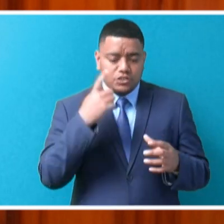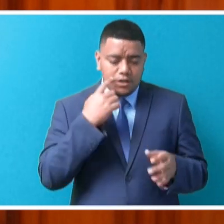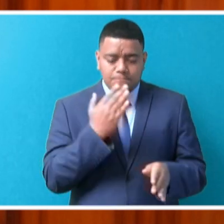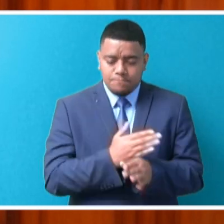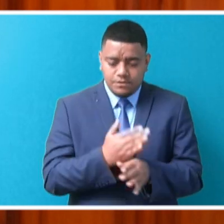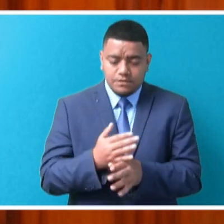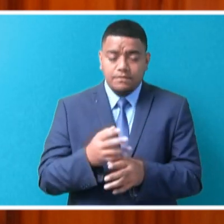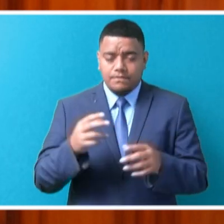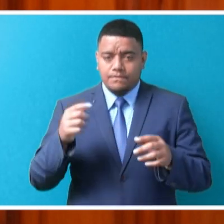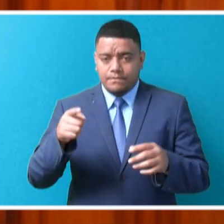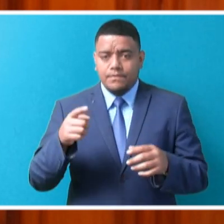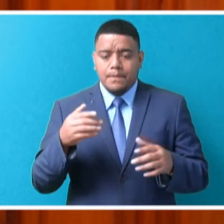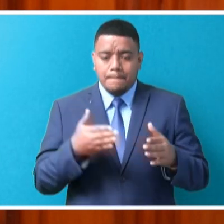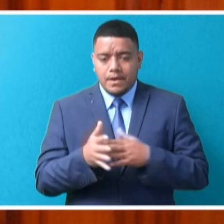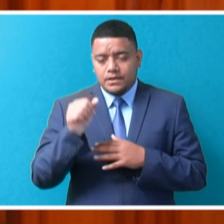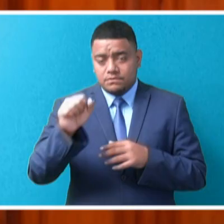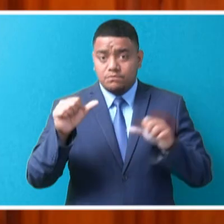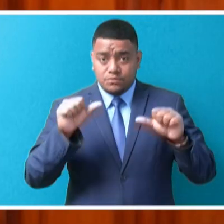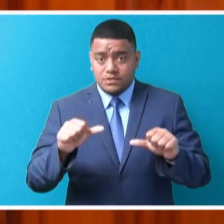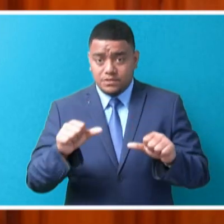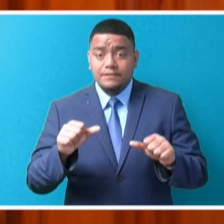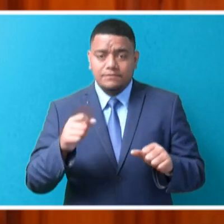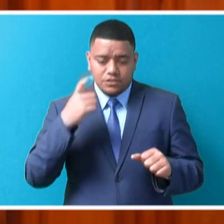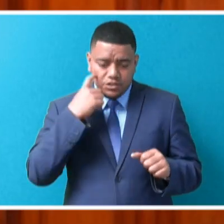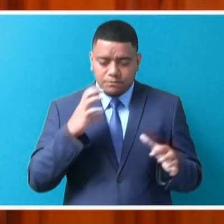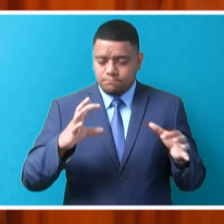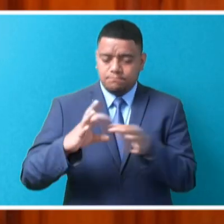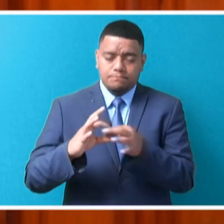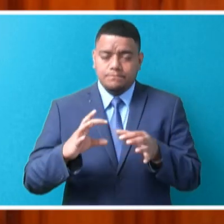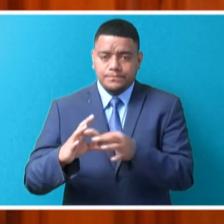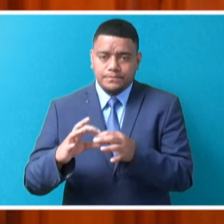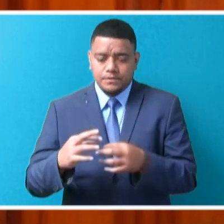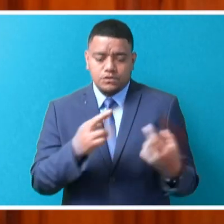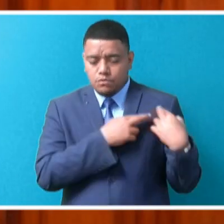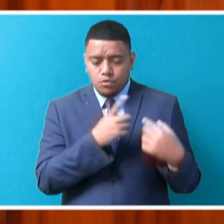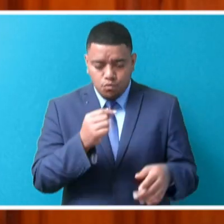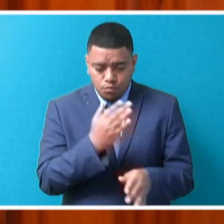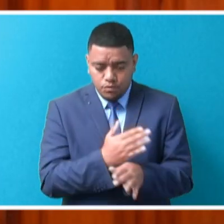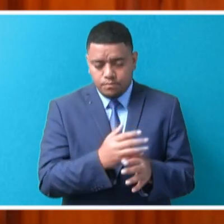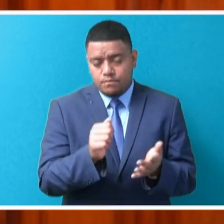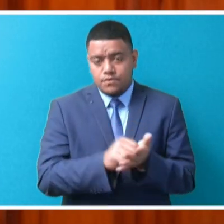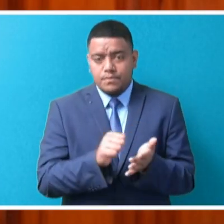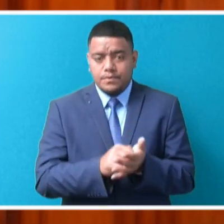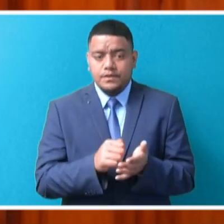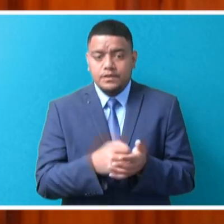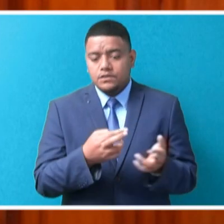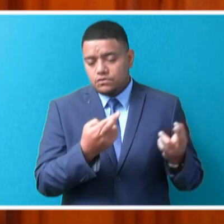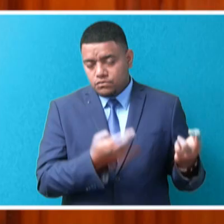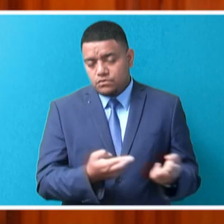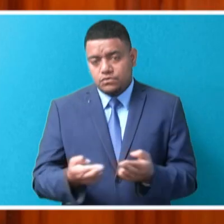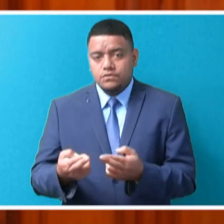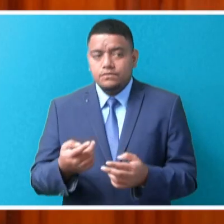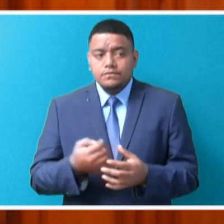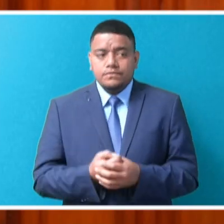vision articulated by His Excellency to root in unity, responsible governance, sustainable resource management, and